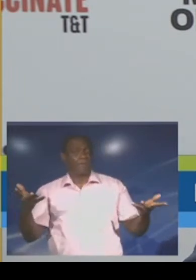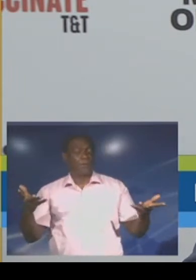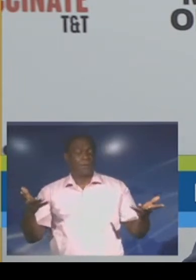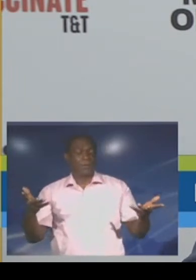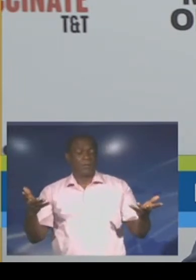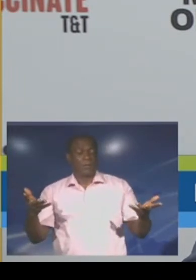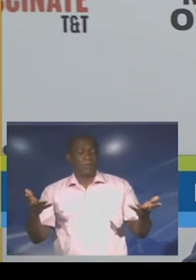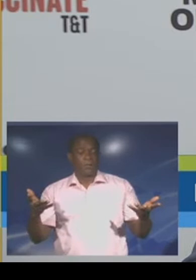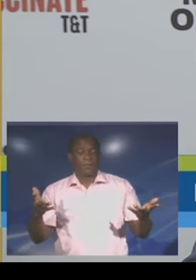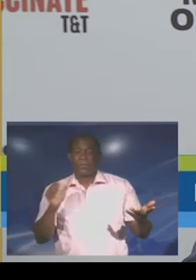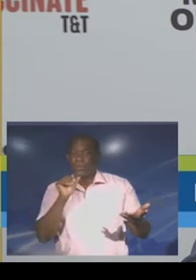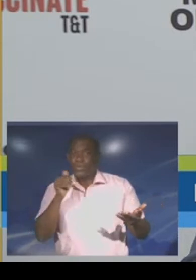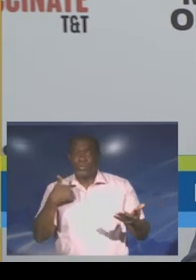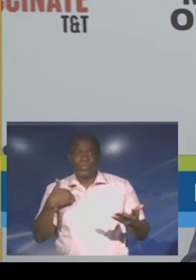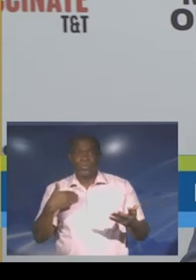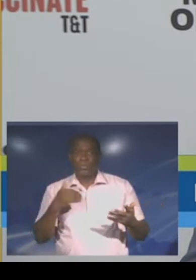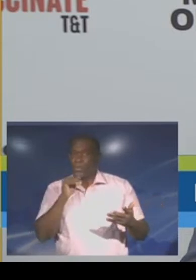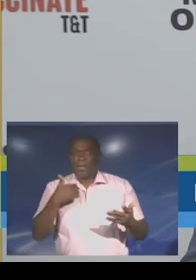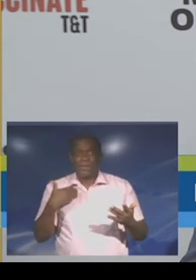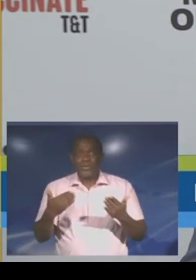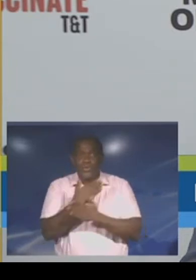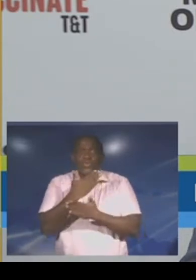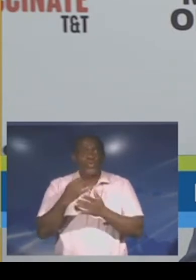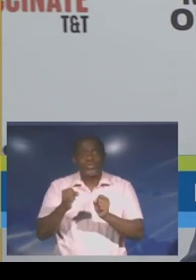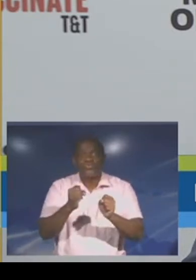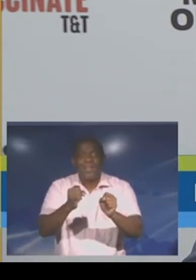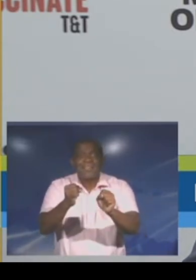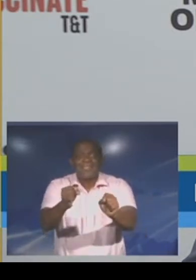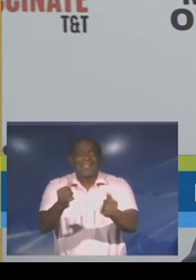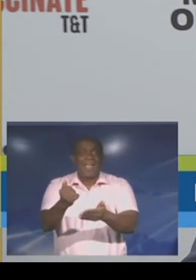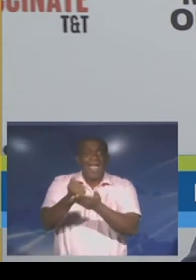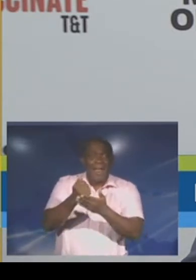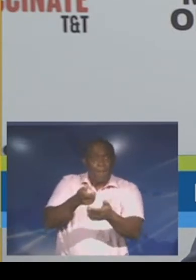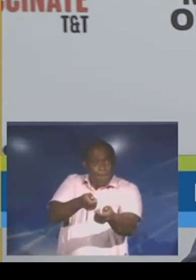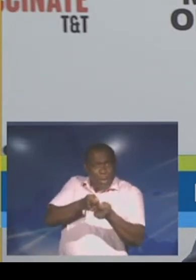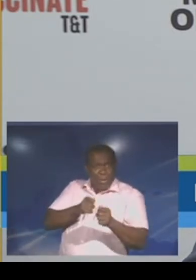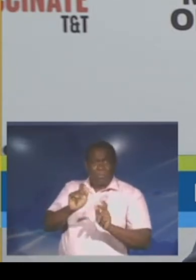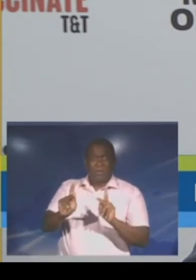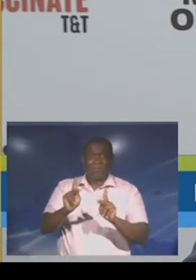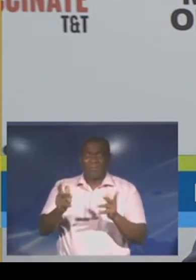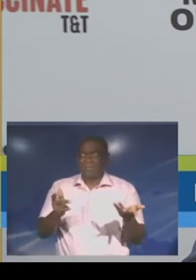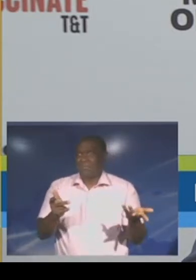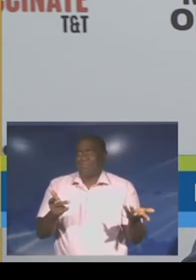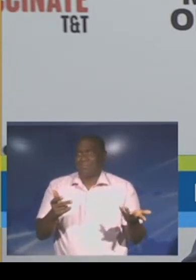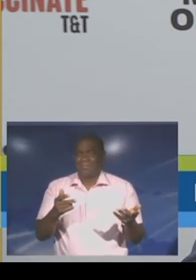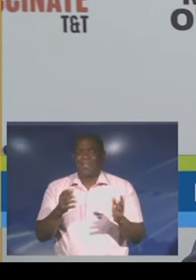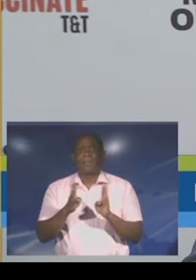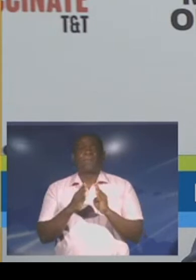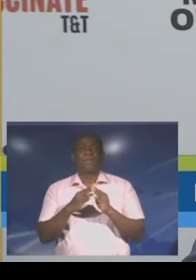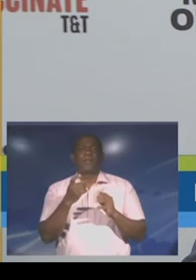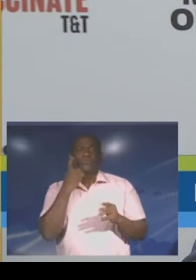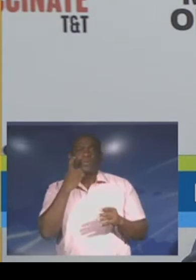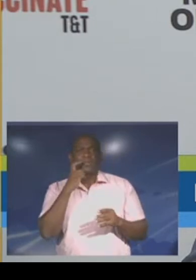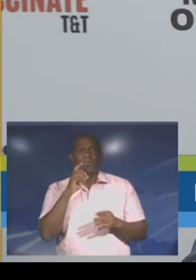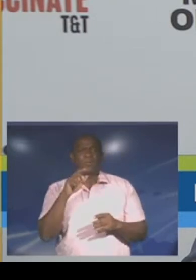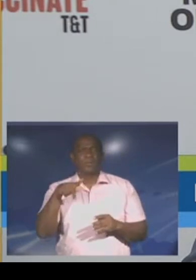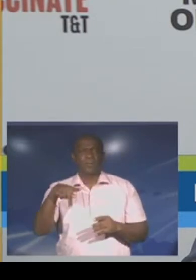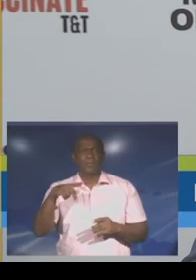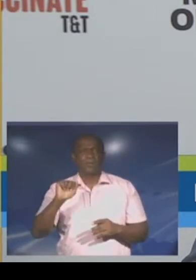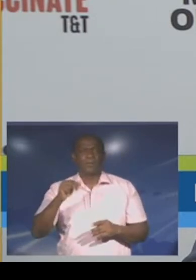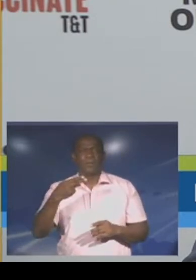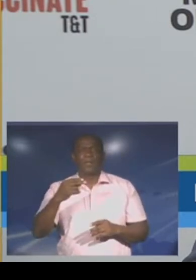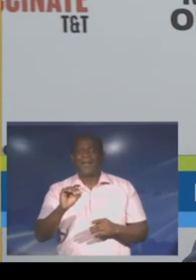can think of, because I met with PAHO, was it last week or week before? I talked to people all over the world. There is no